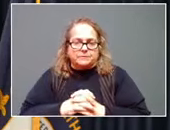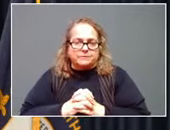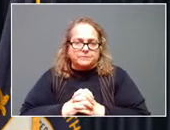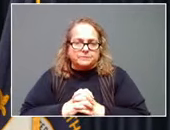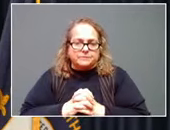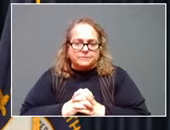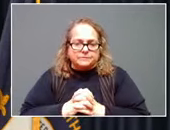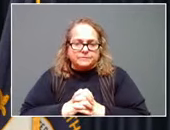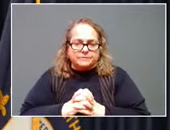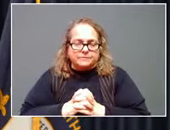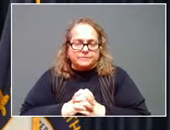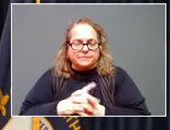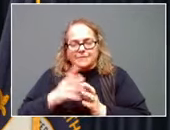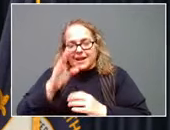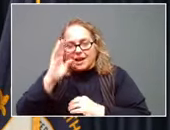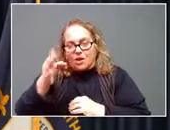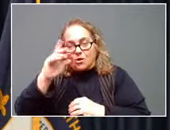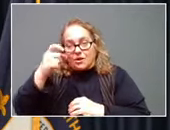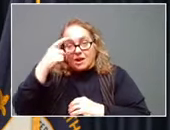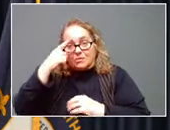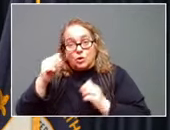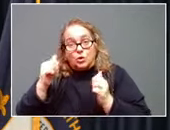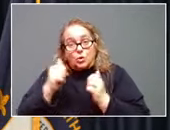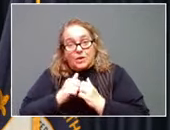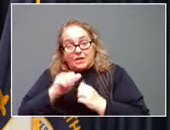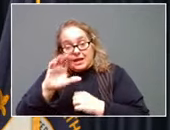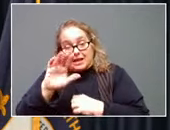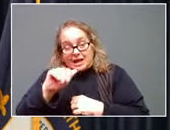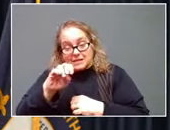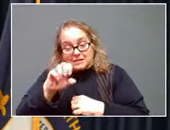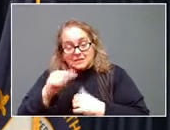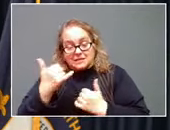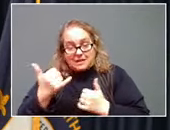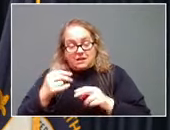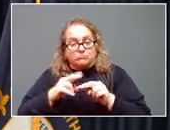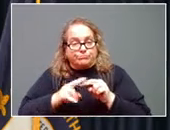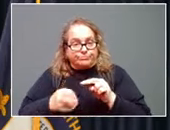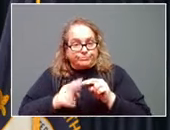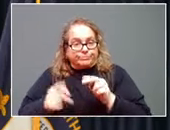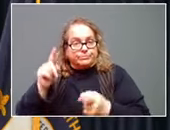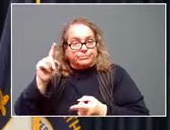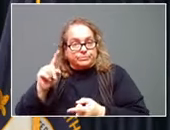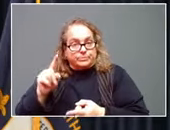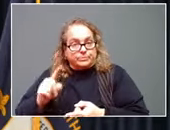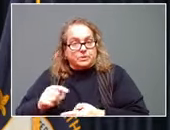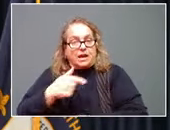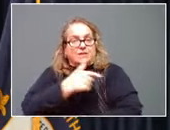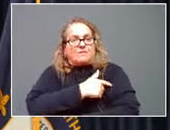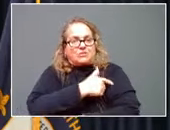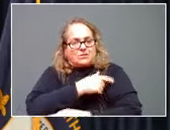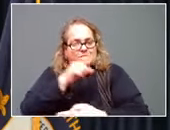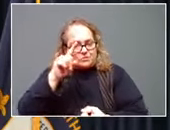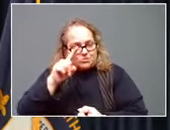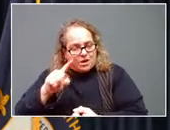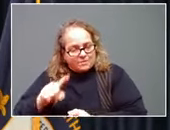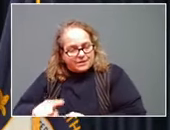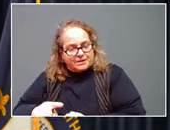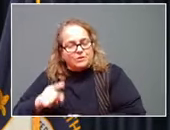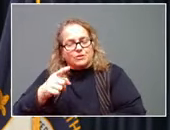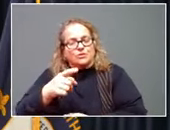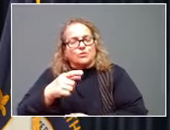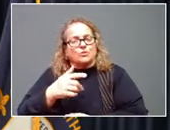Hi there, Governor. With cases dropping, also seeing the vaccination rates dropping, and you mentioned a little bit about fatigue